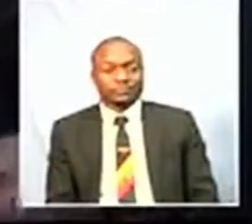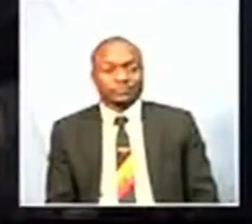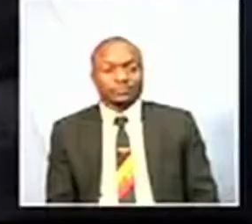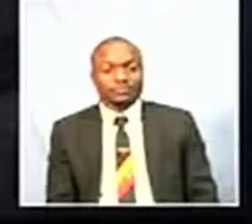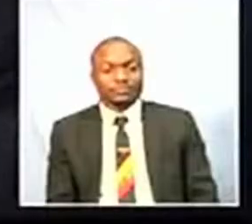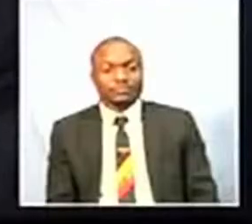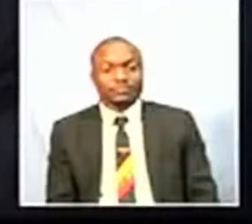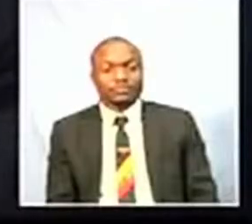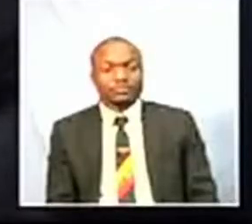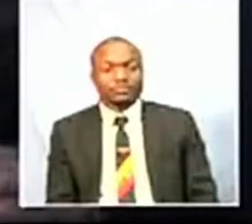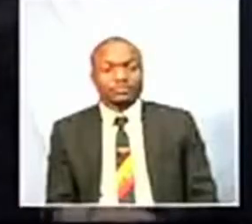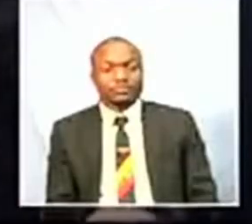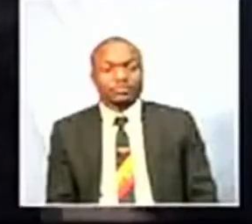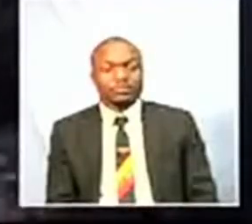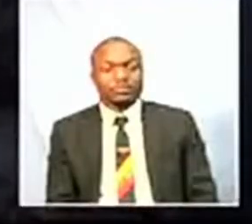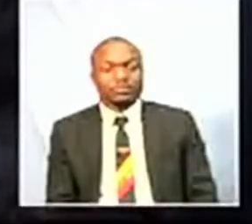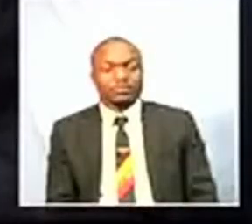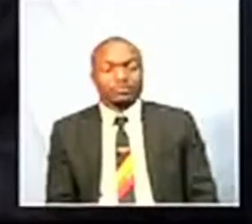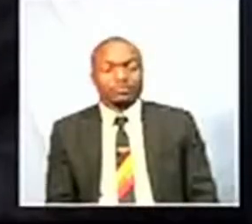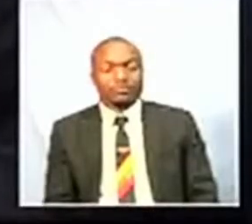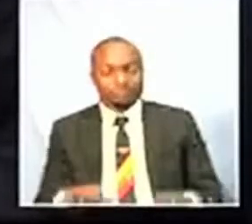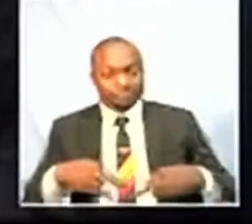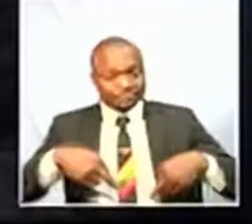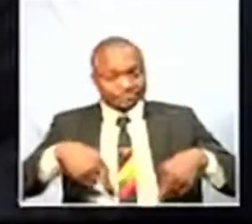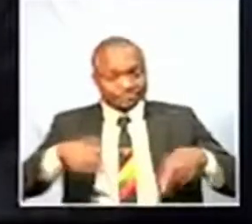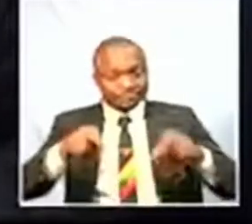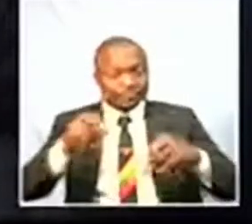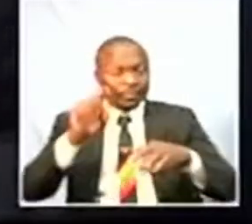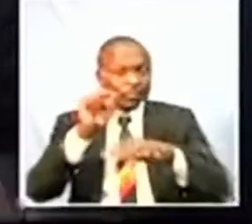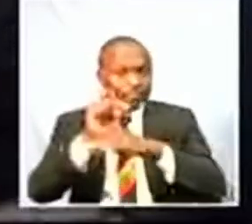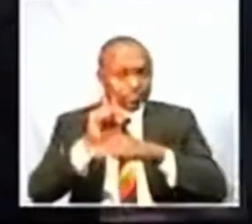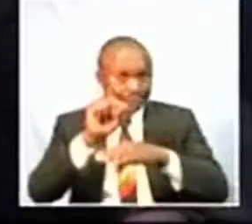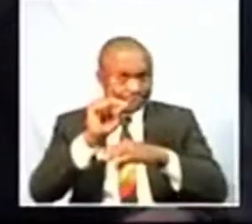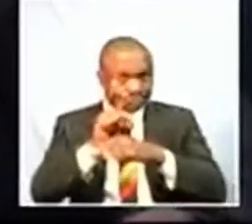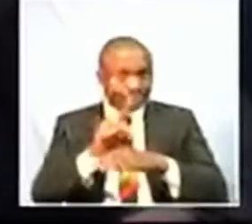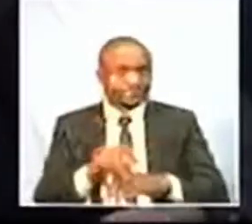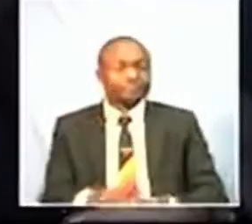the road projects.